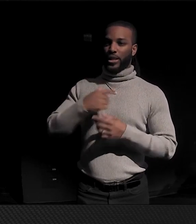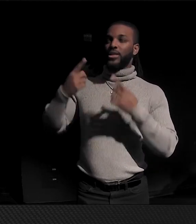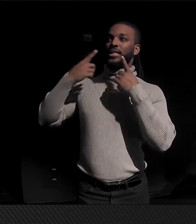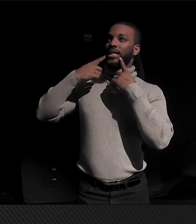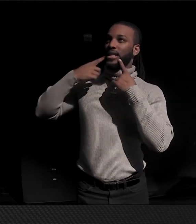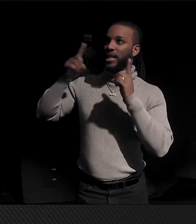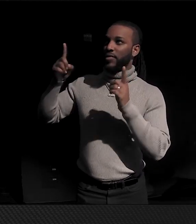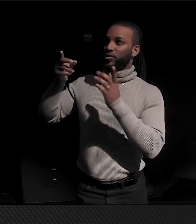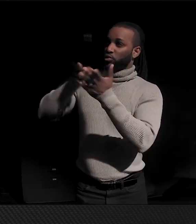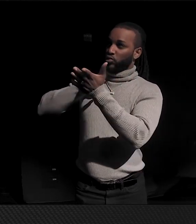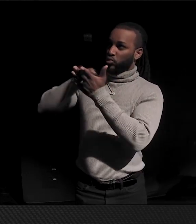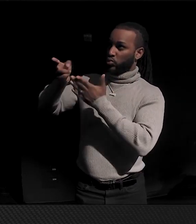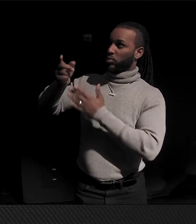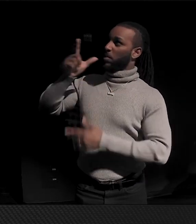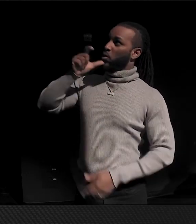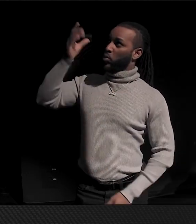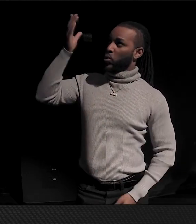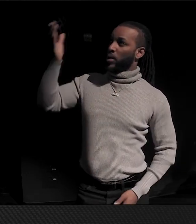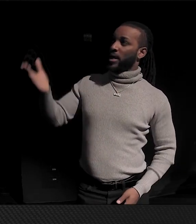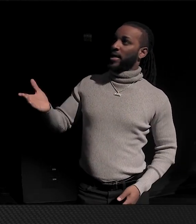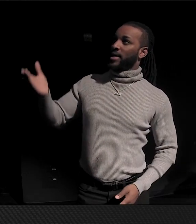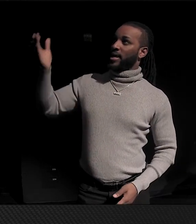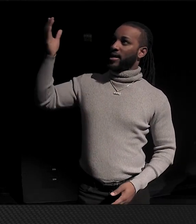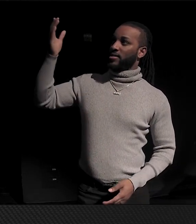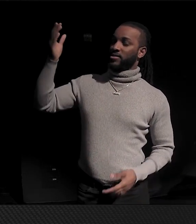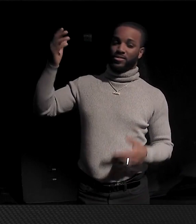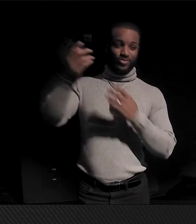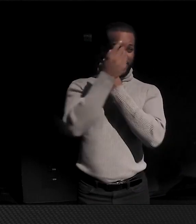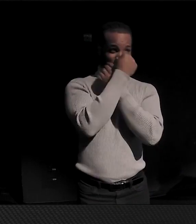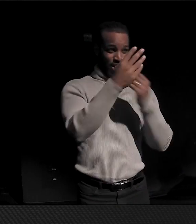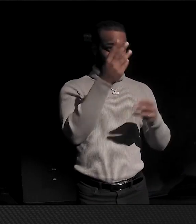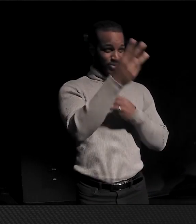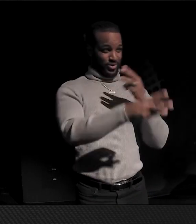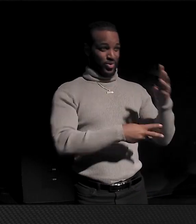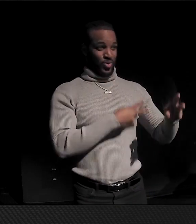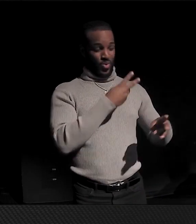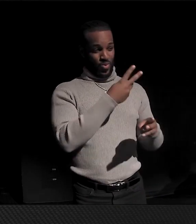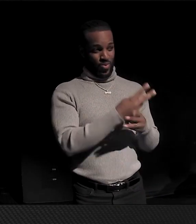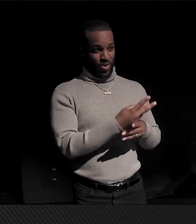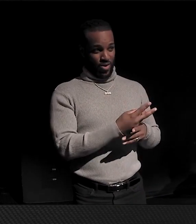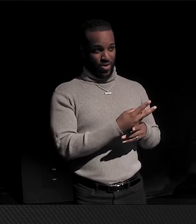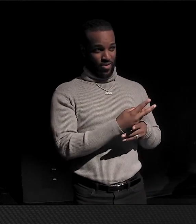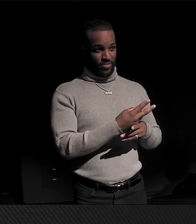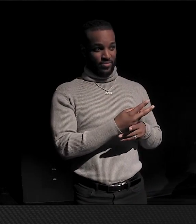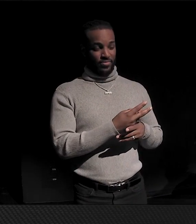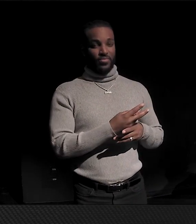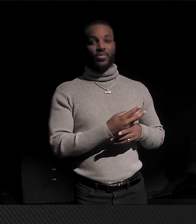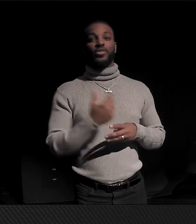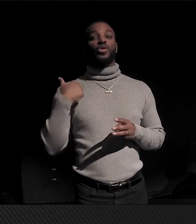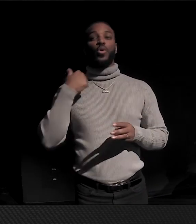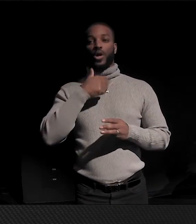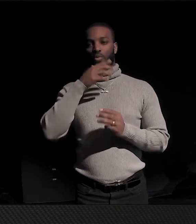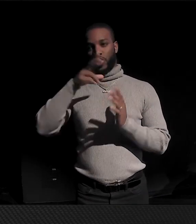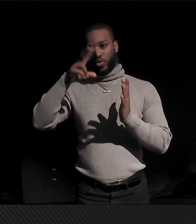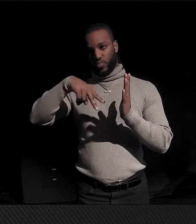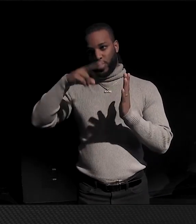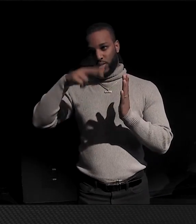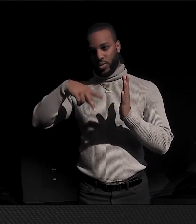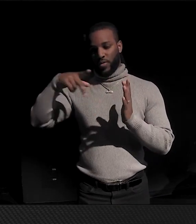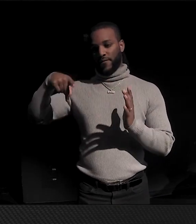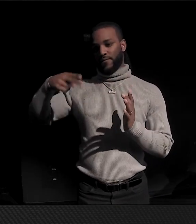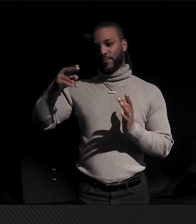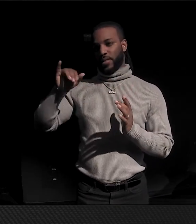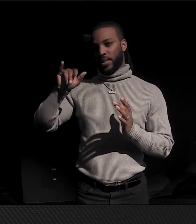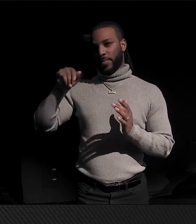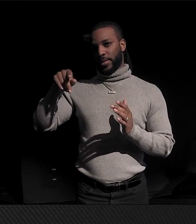the truth about who he is to the physical world and the unseen world. We're gonna read through it. We're not